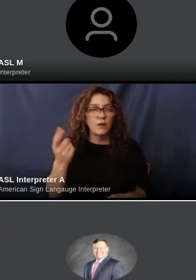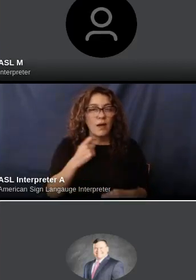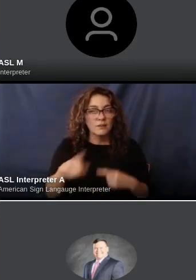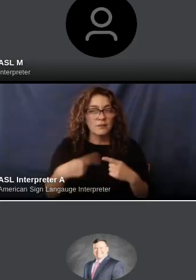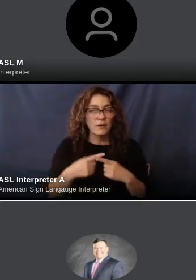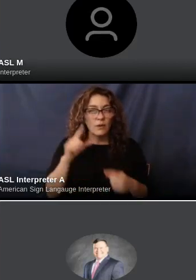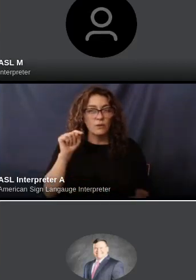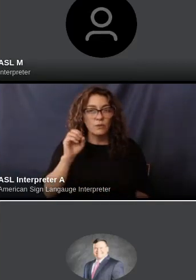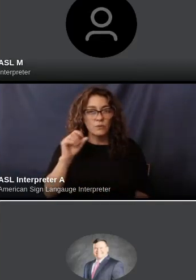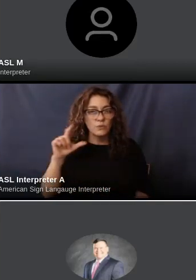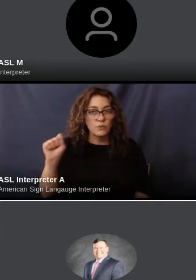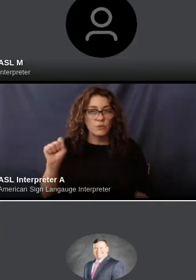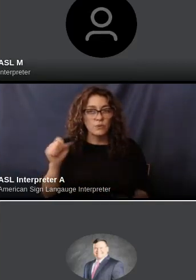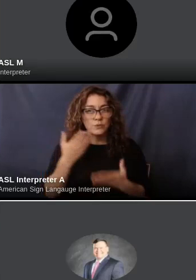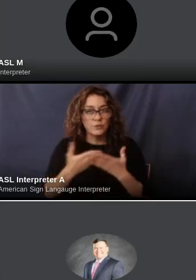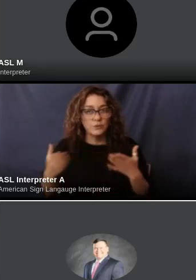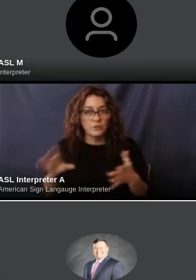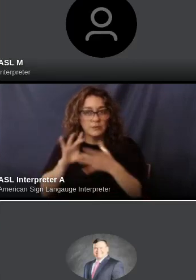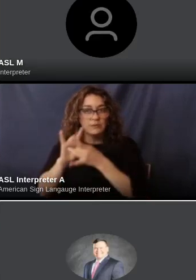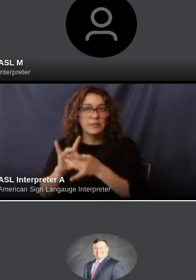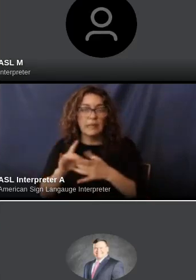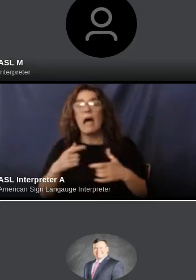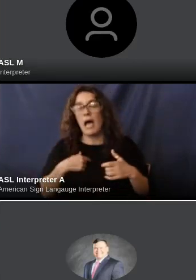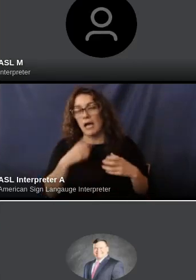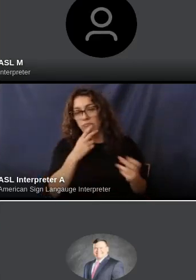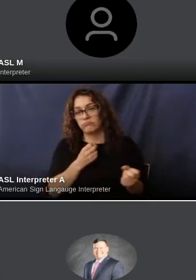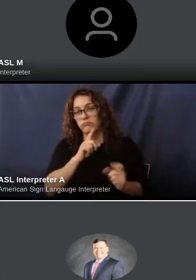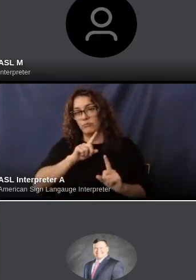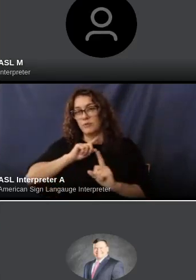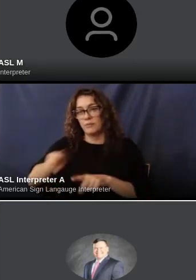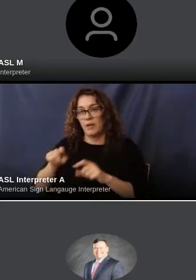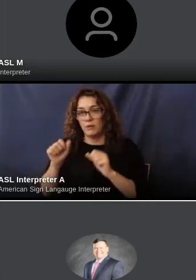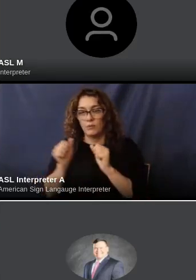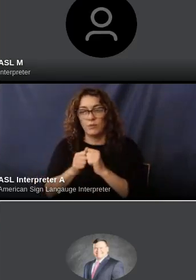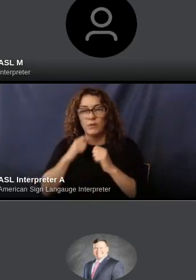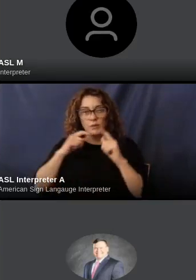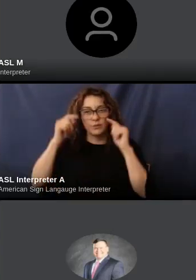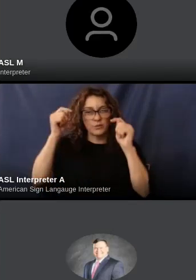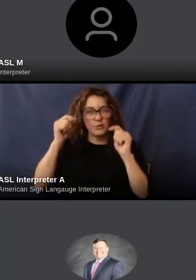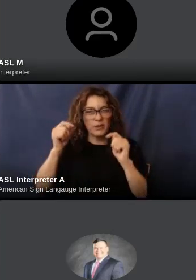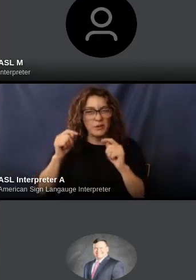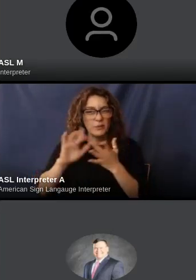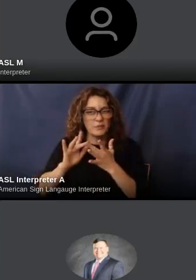provided the link for the Texas Tutoring Supports webpage where they have tools.